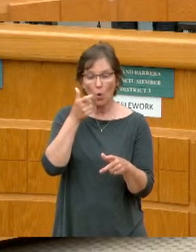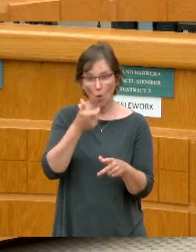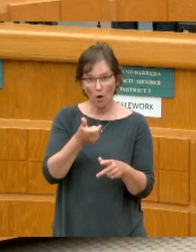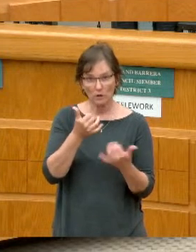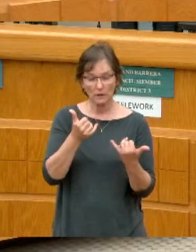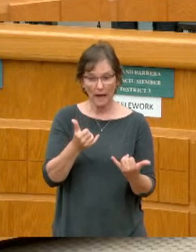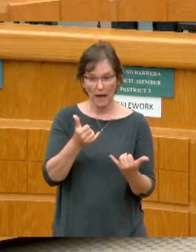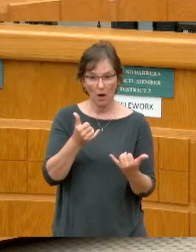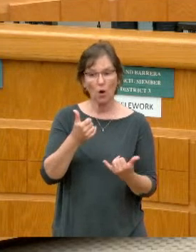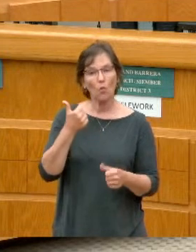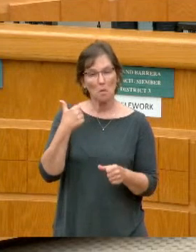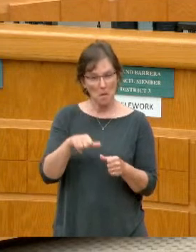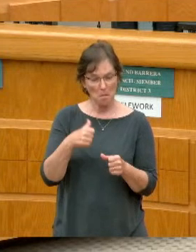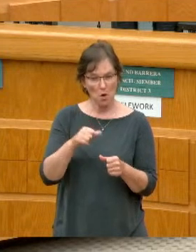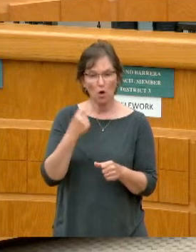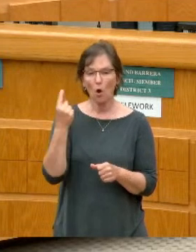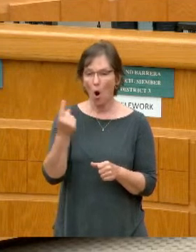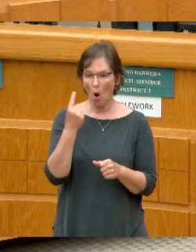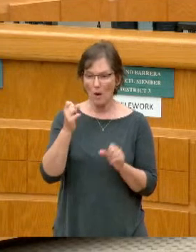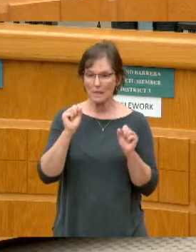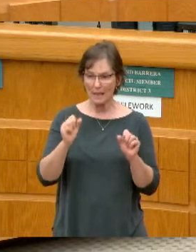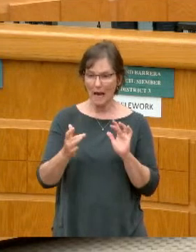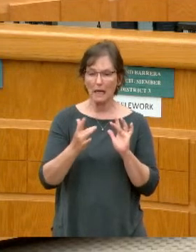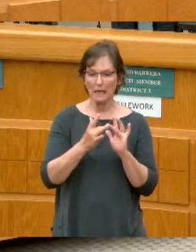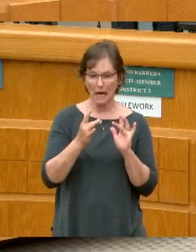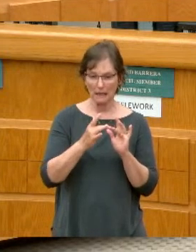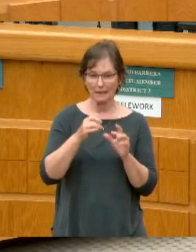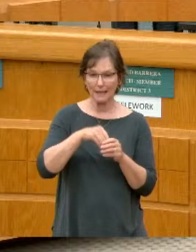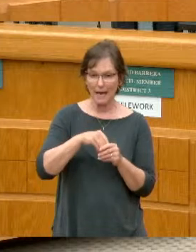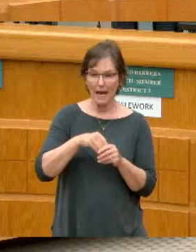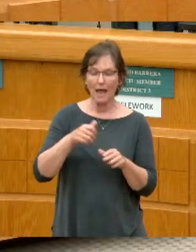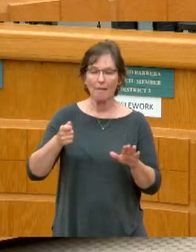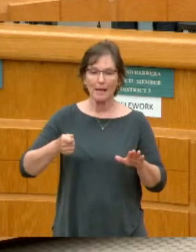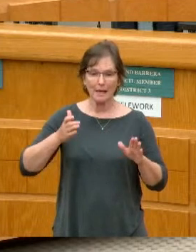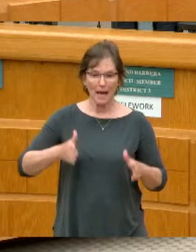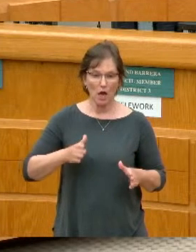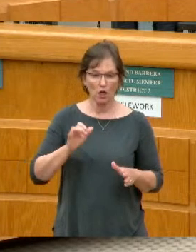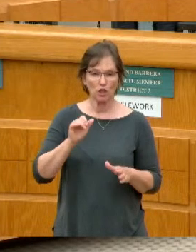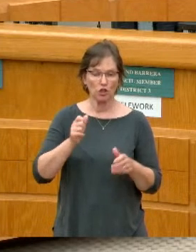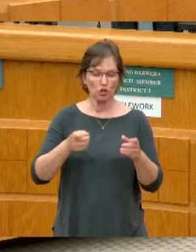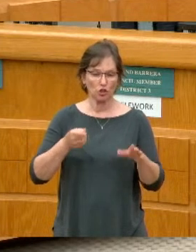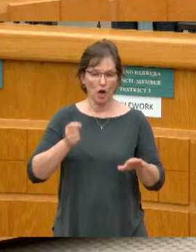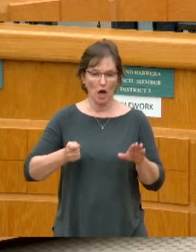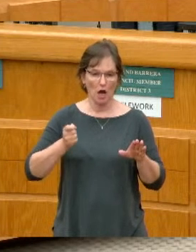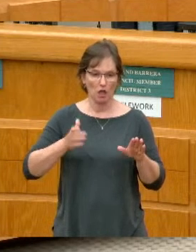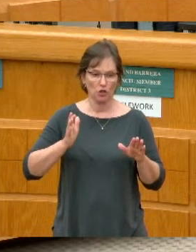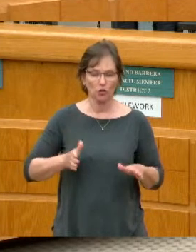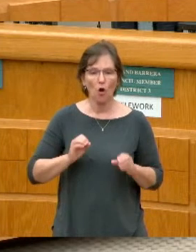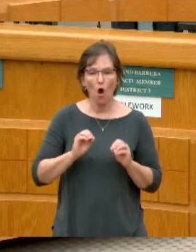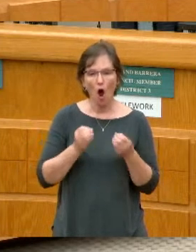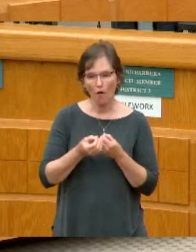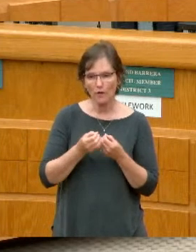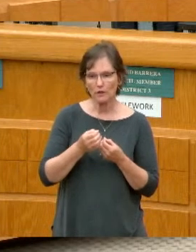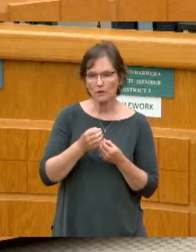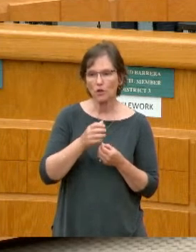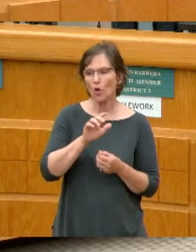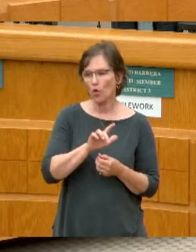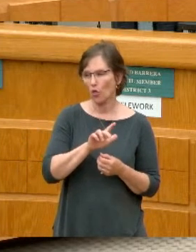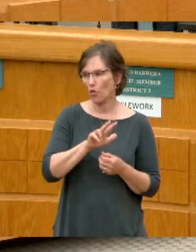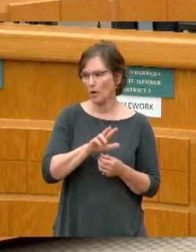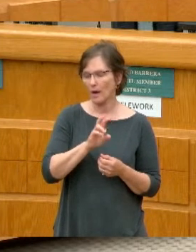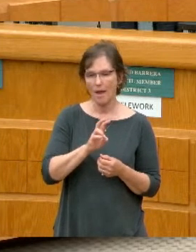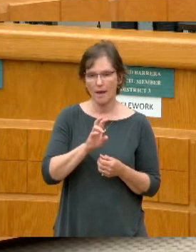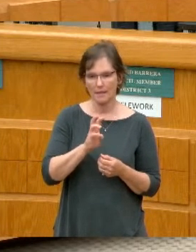the joy, not the virus. Thank you so much, and I look forward to answering any questions offline for the